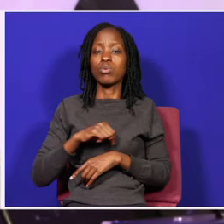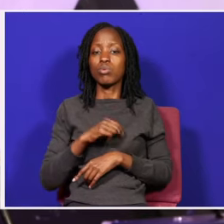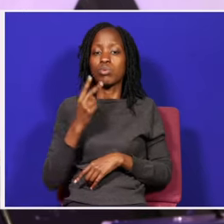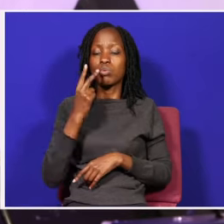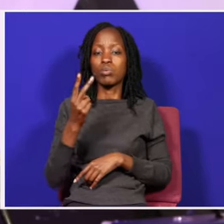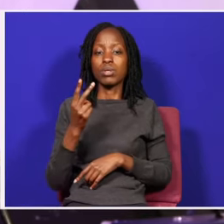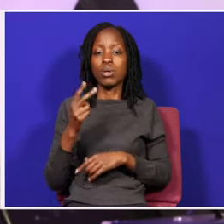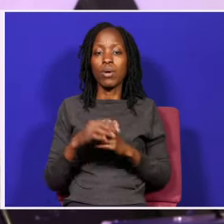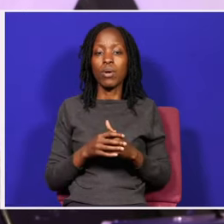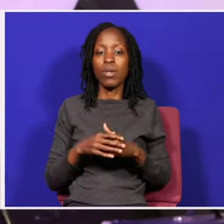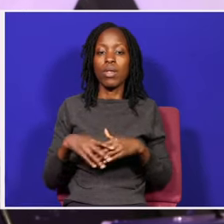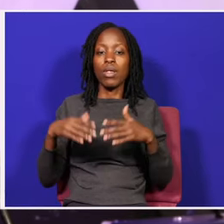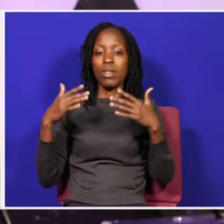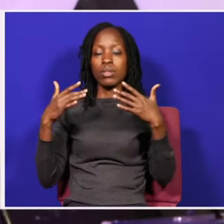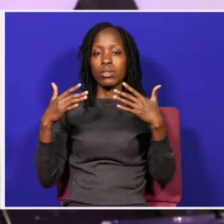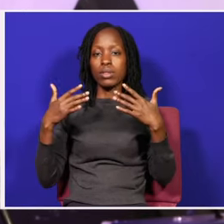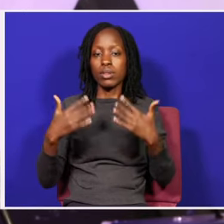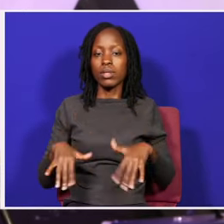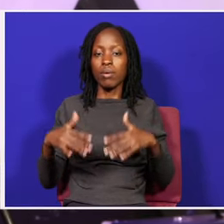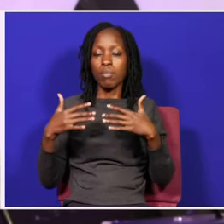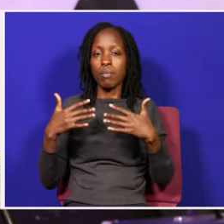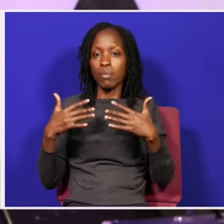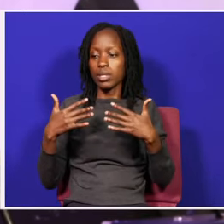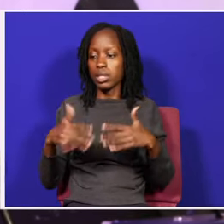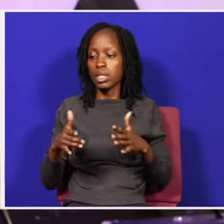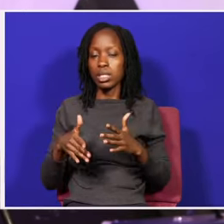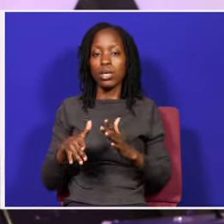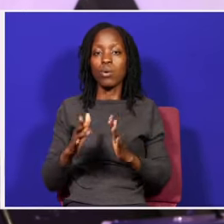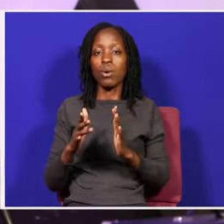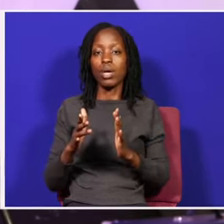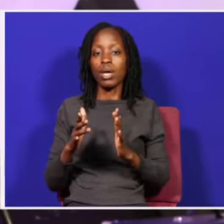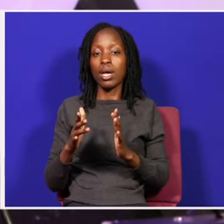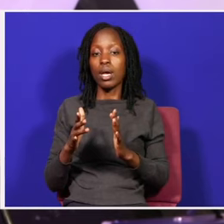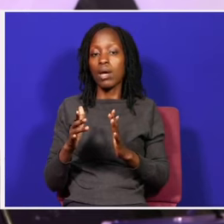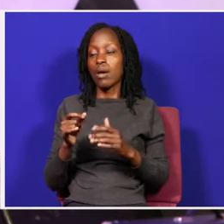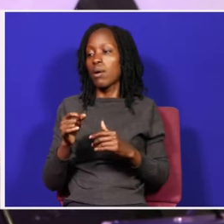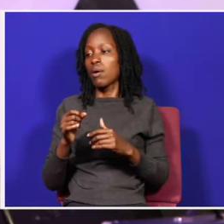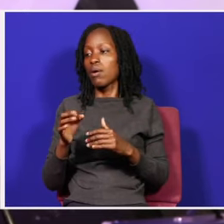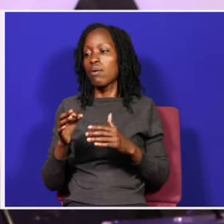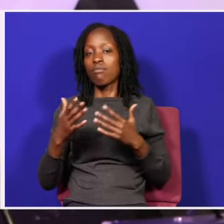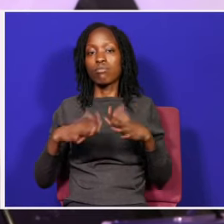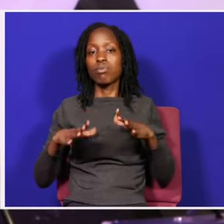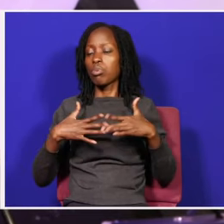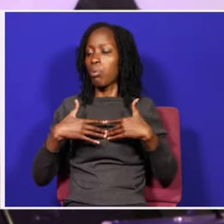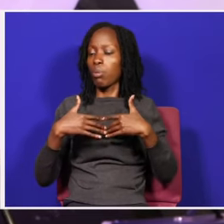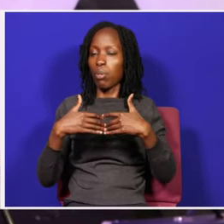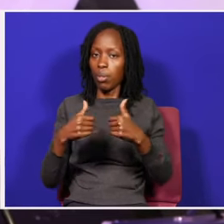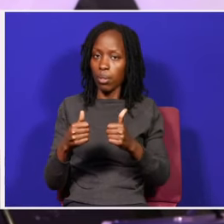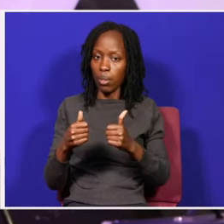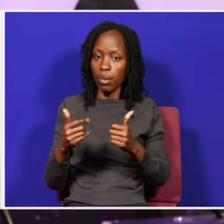the amazing way in which dear friends and those who perhaps are known to us recovered from long